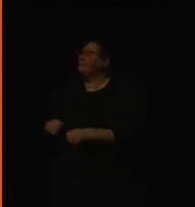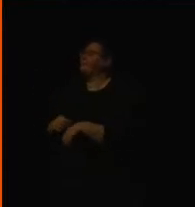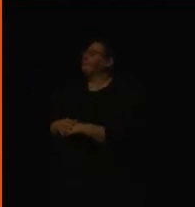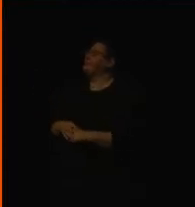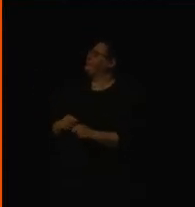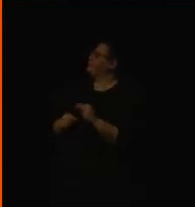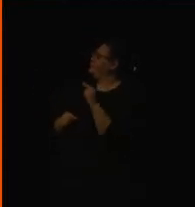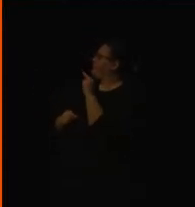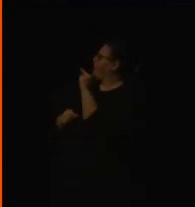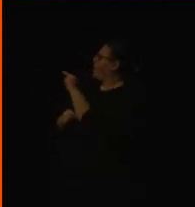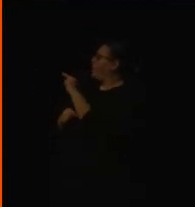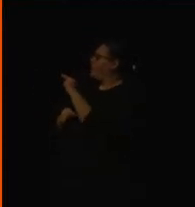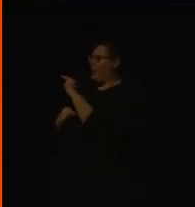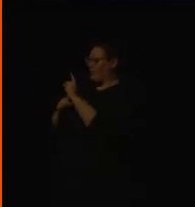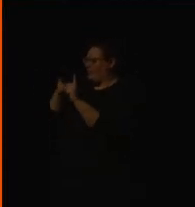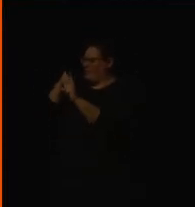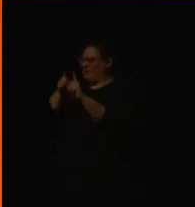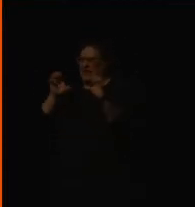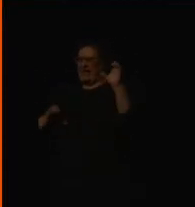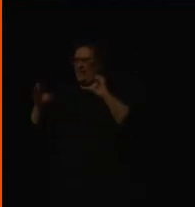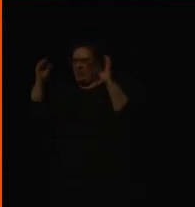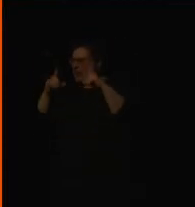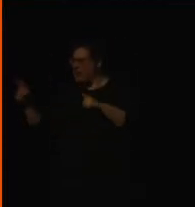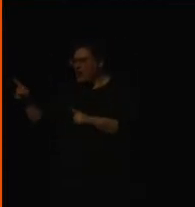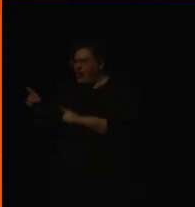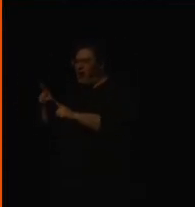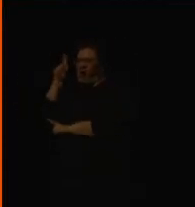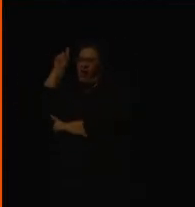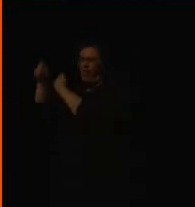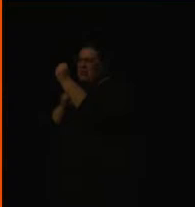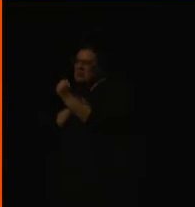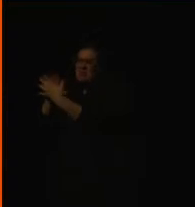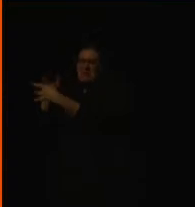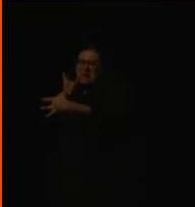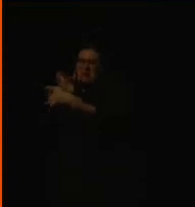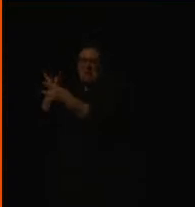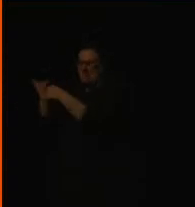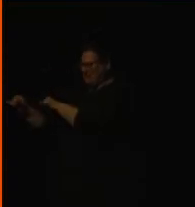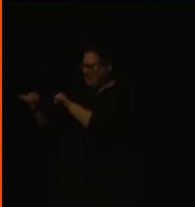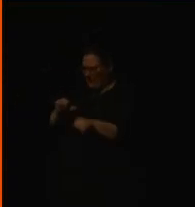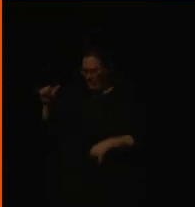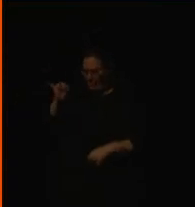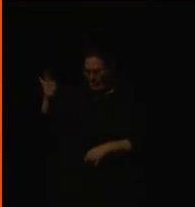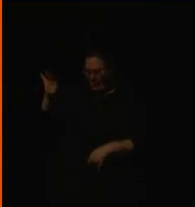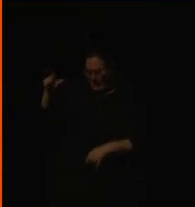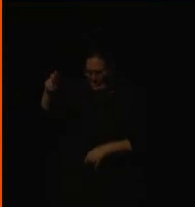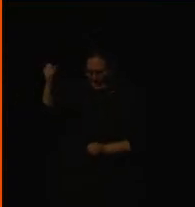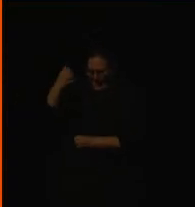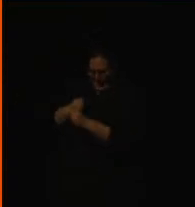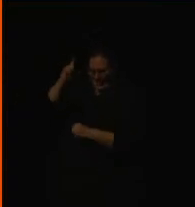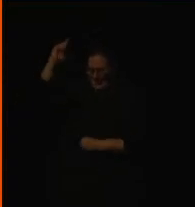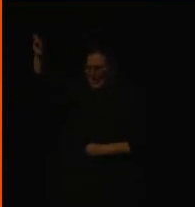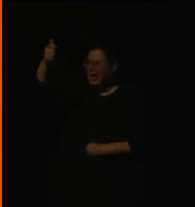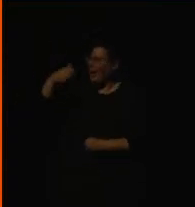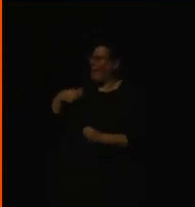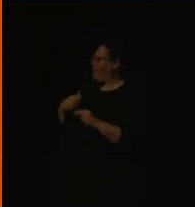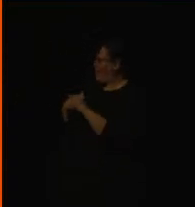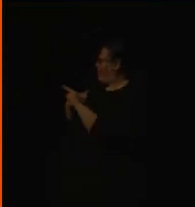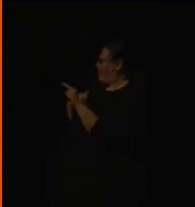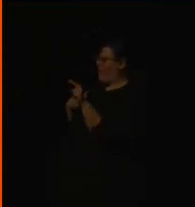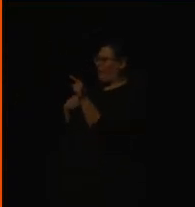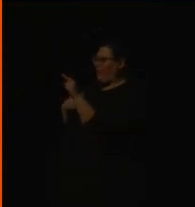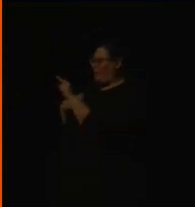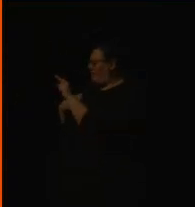him giving a certain chemistry teacher the full Jeff Flake treatment. And after weeks of watching this, I remember saying to